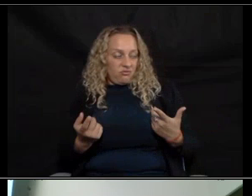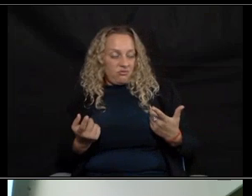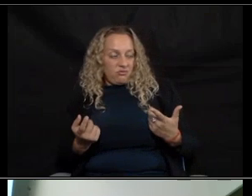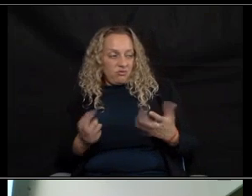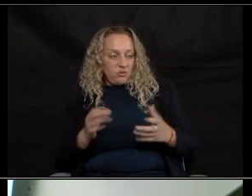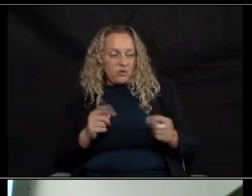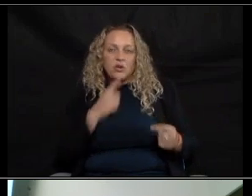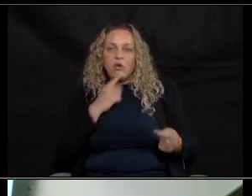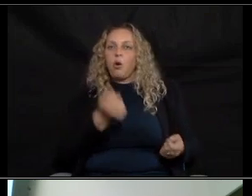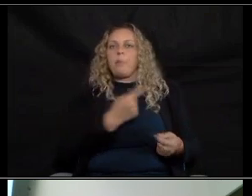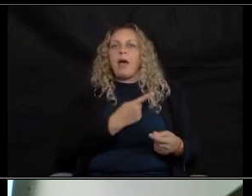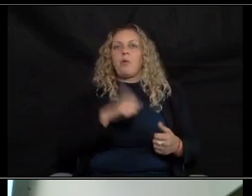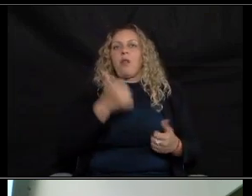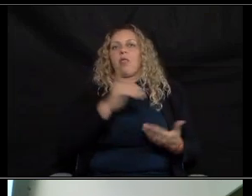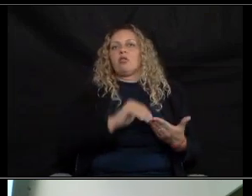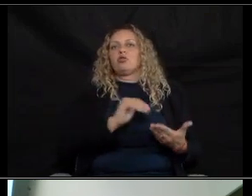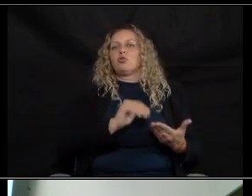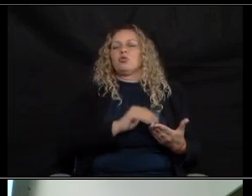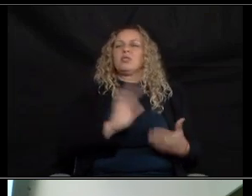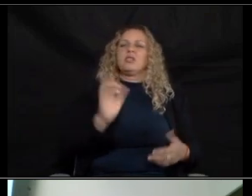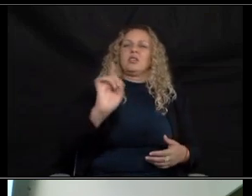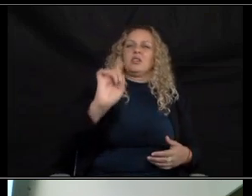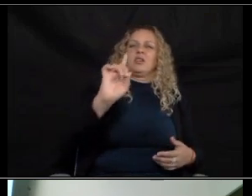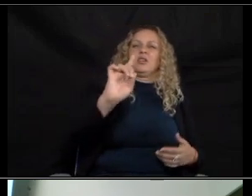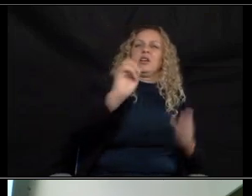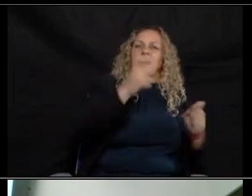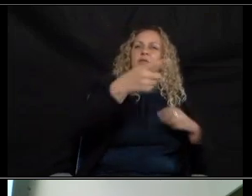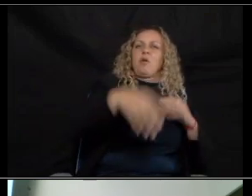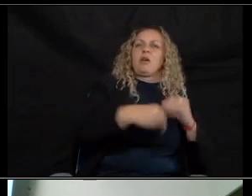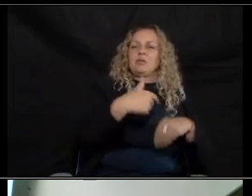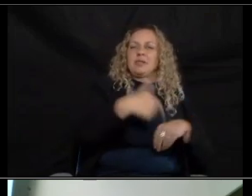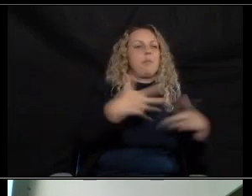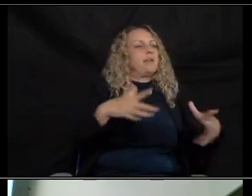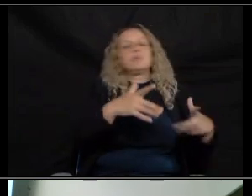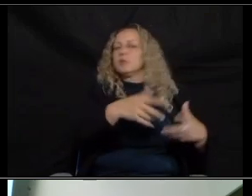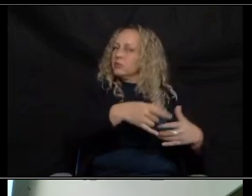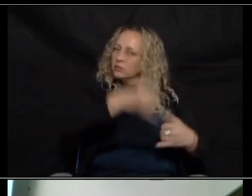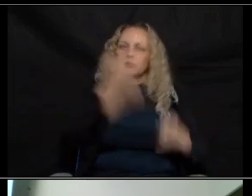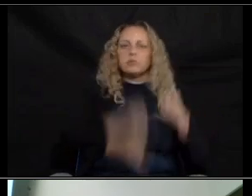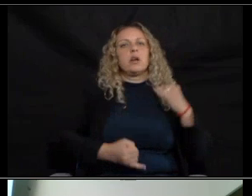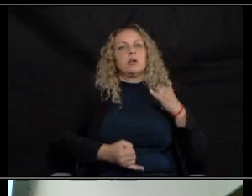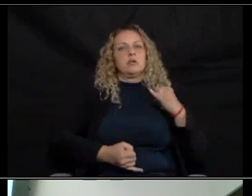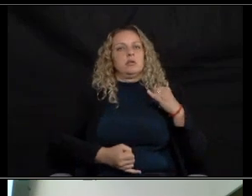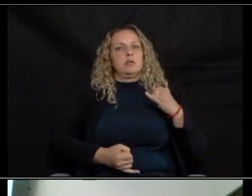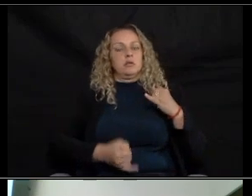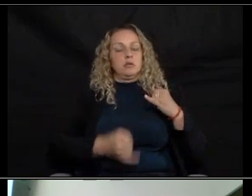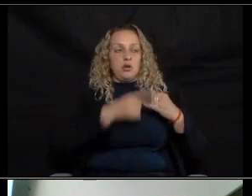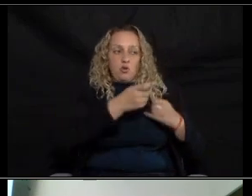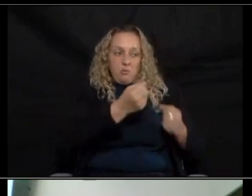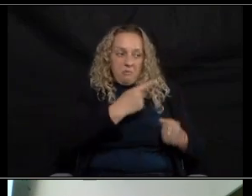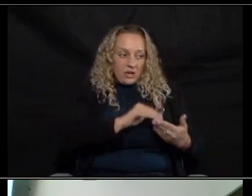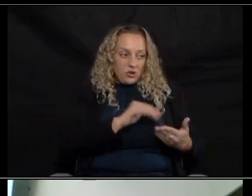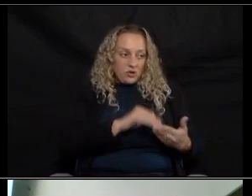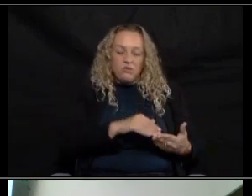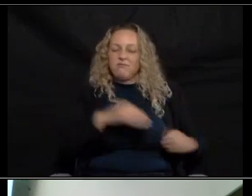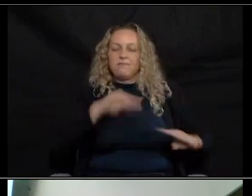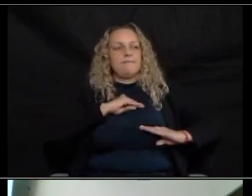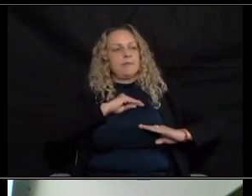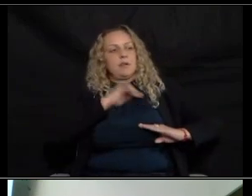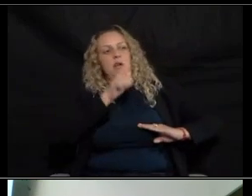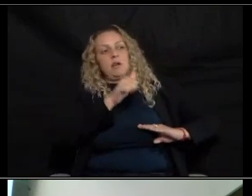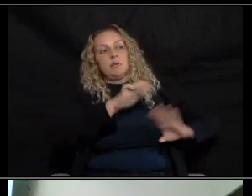Don't come back with another excuse, because that's not going to sit well at all. So I would